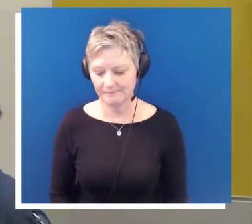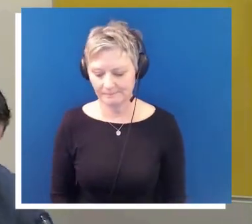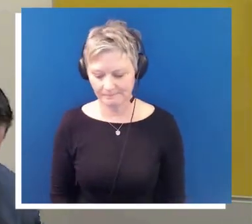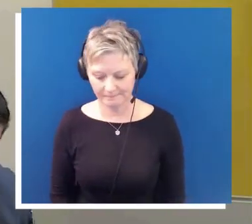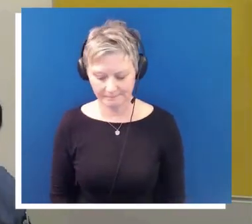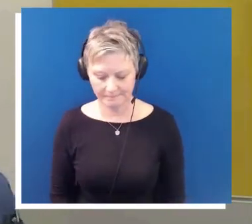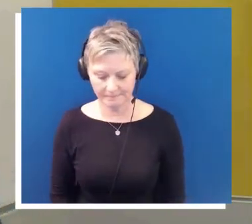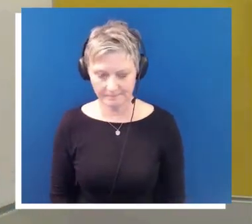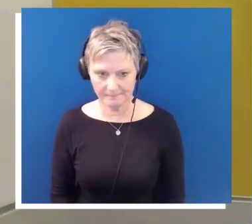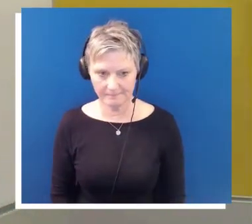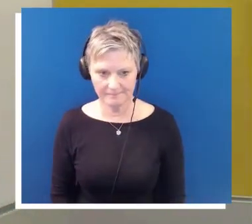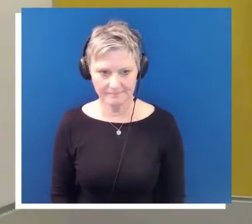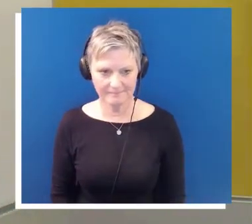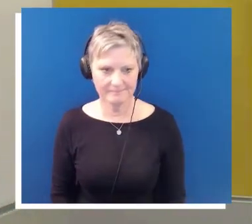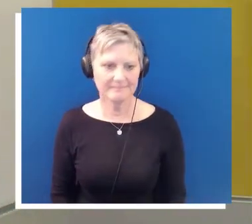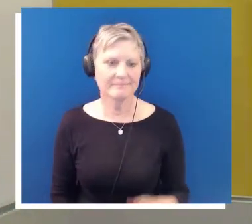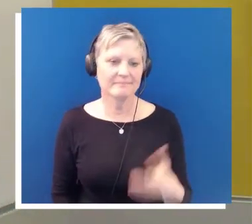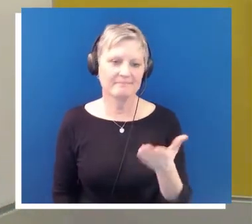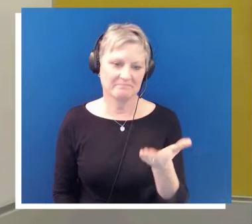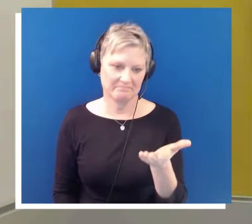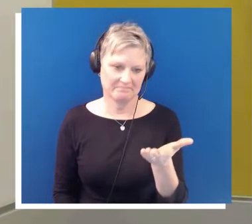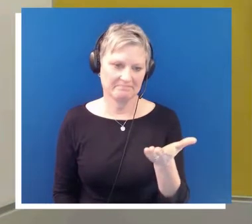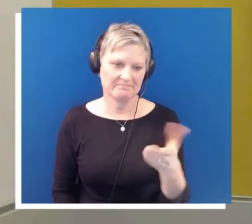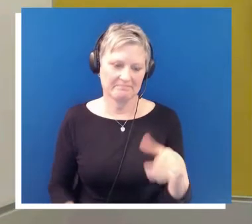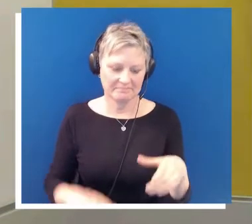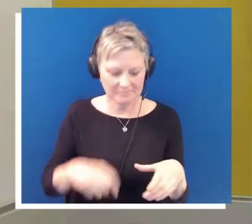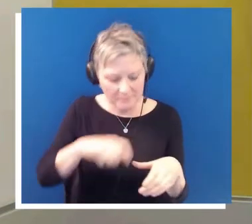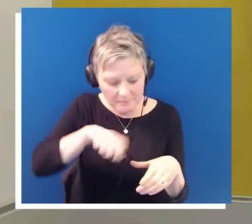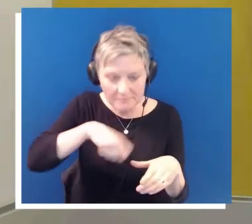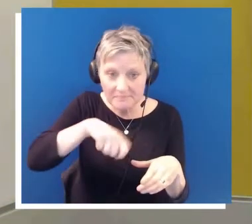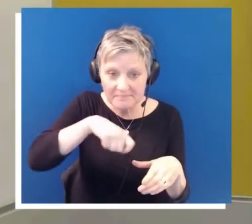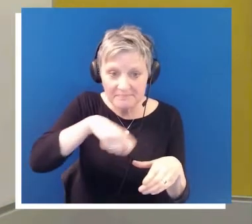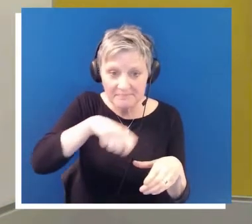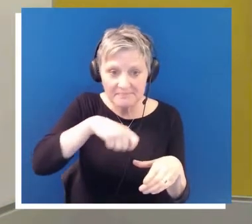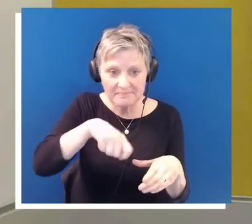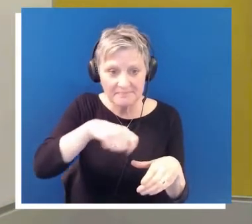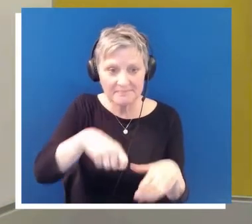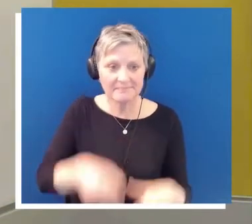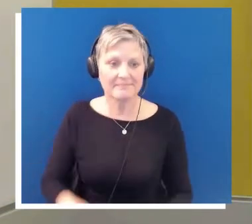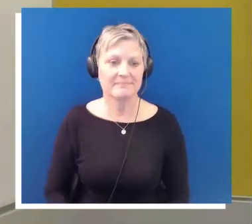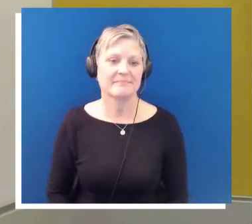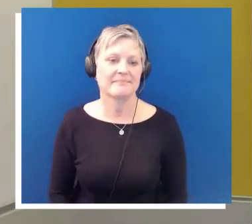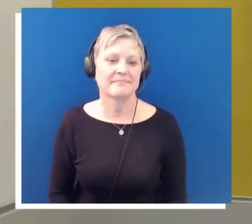Perfect. All right, I'm going to take my spoon here. Just going to mix this all together.